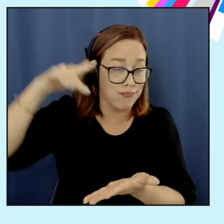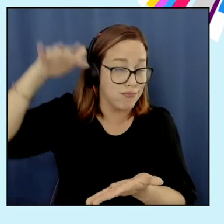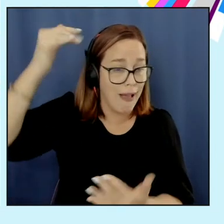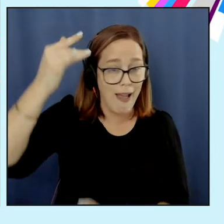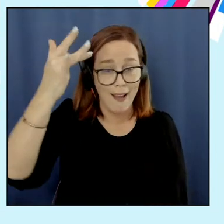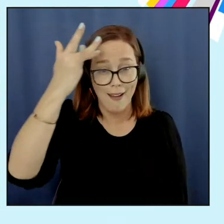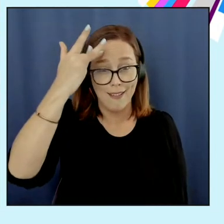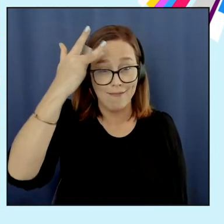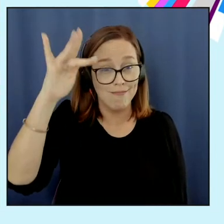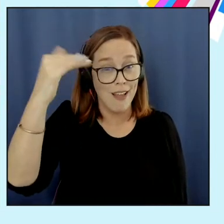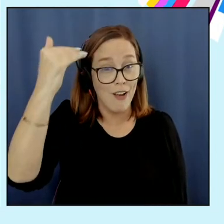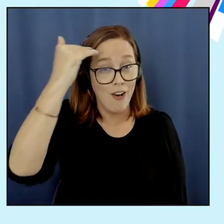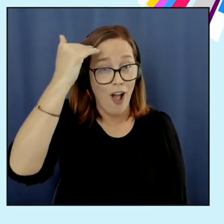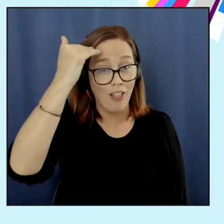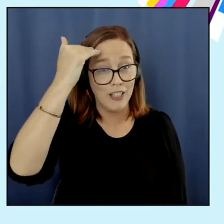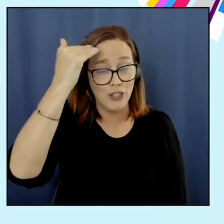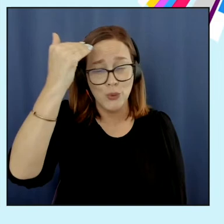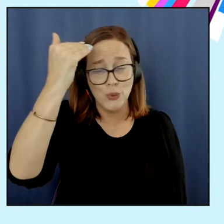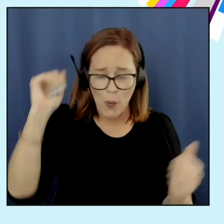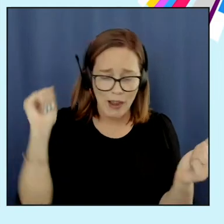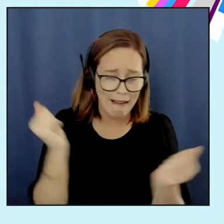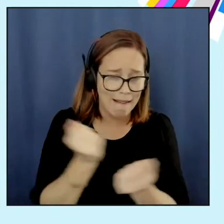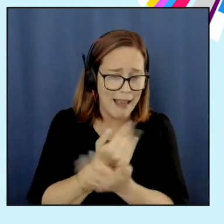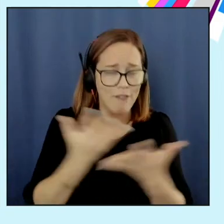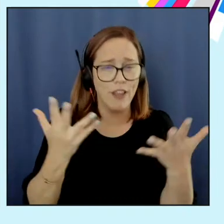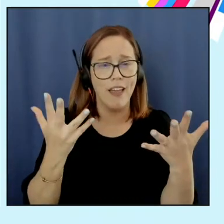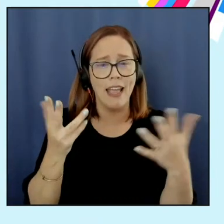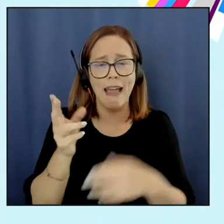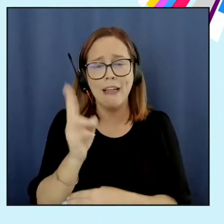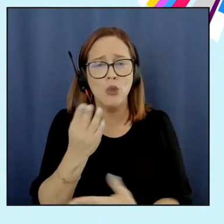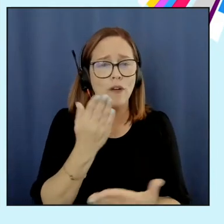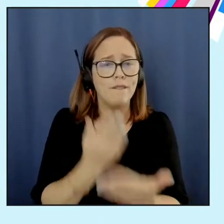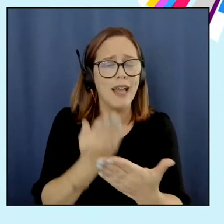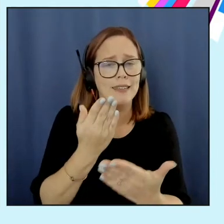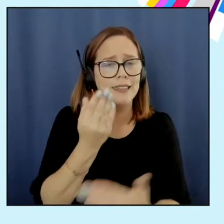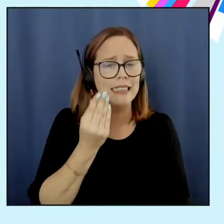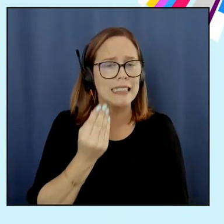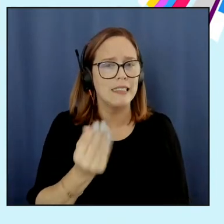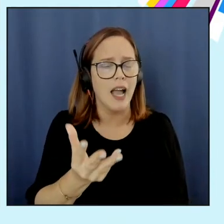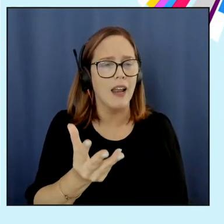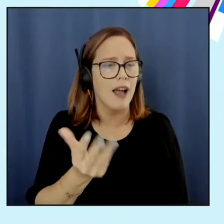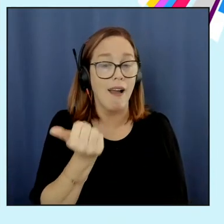of historical facts, data, anything around the world,